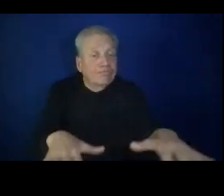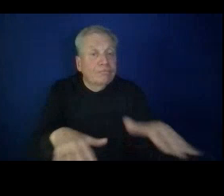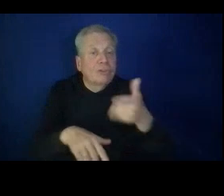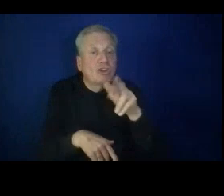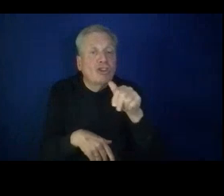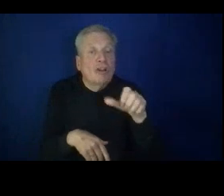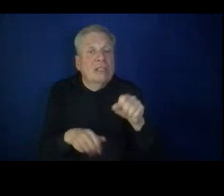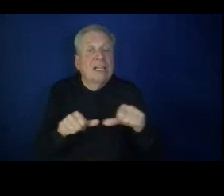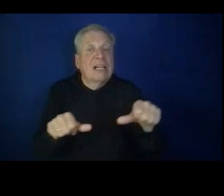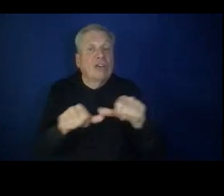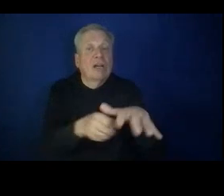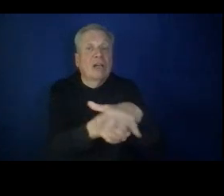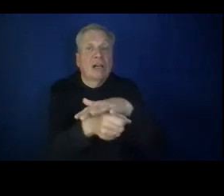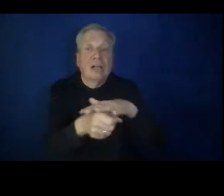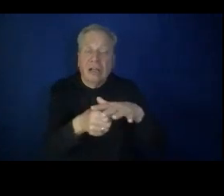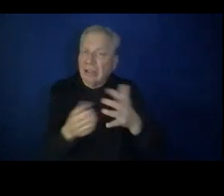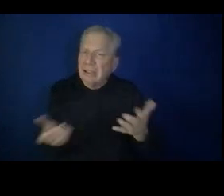in a place where it's wet.